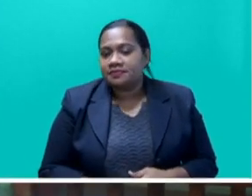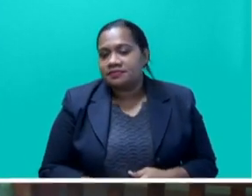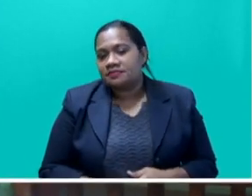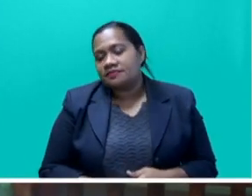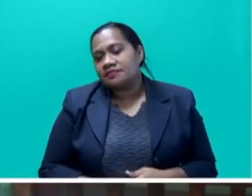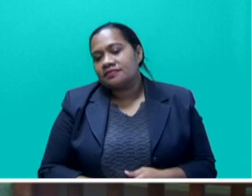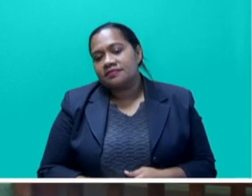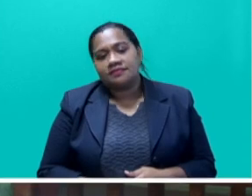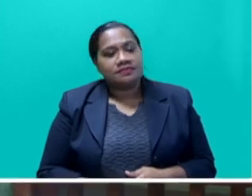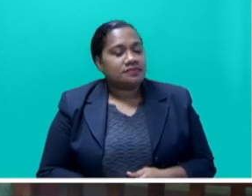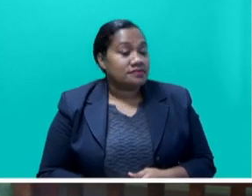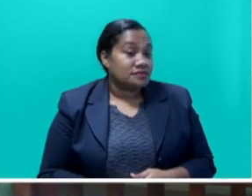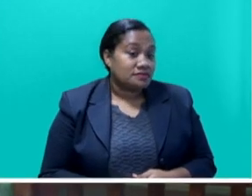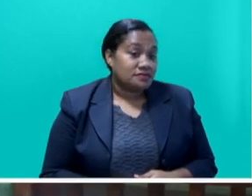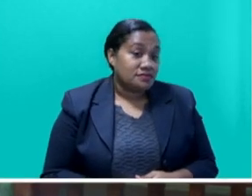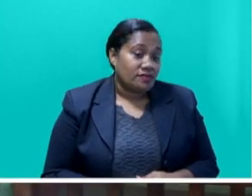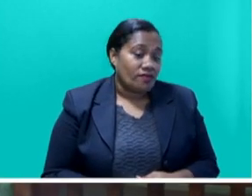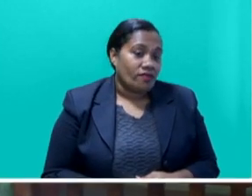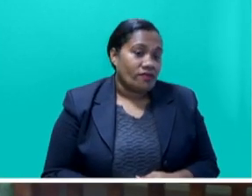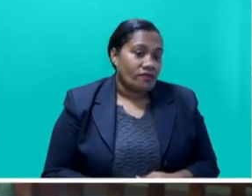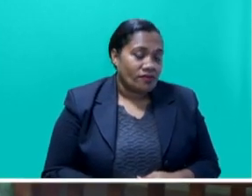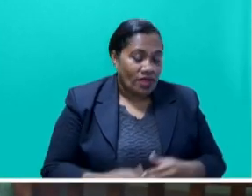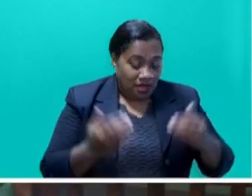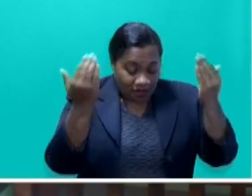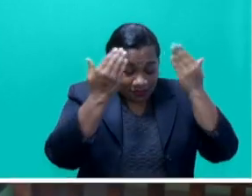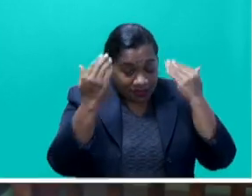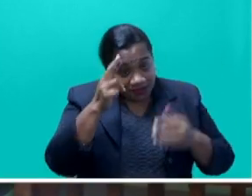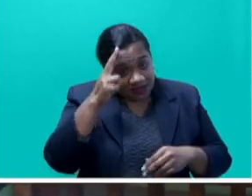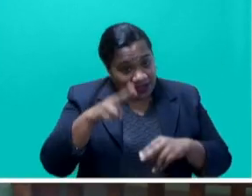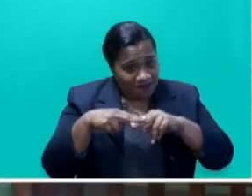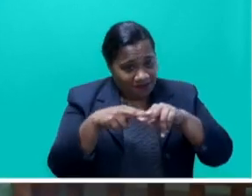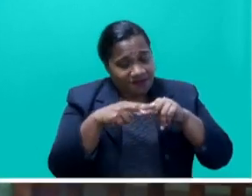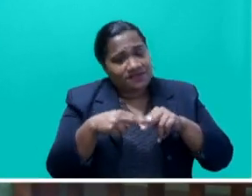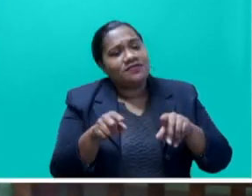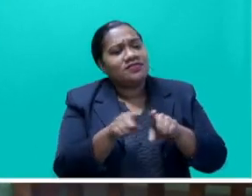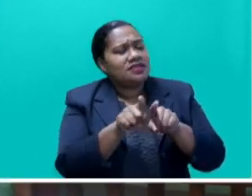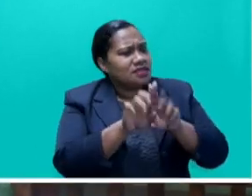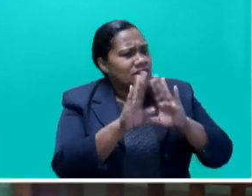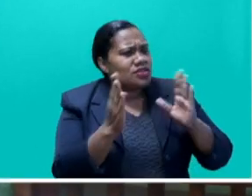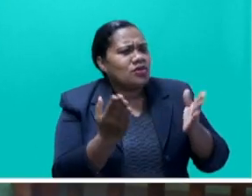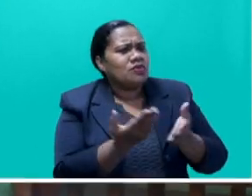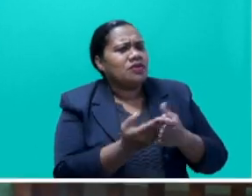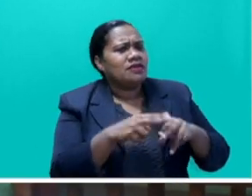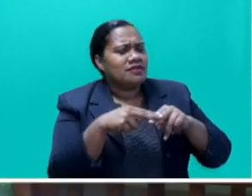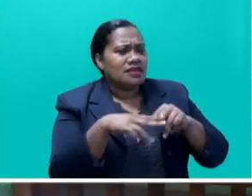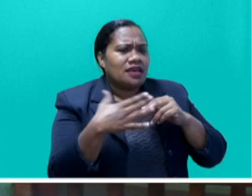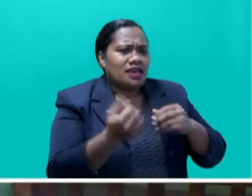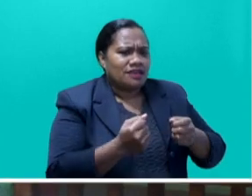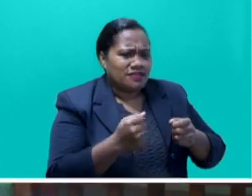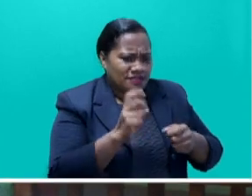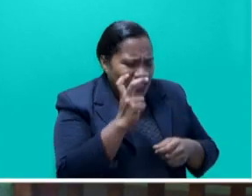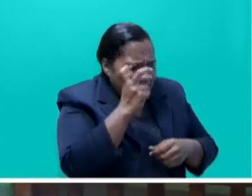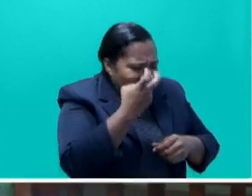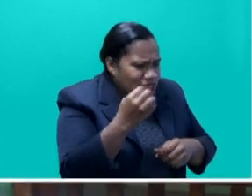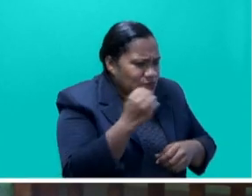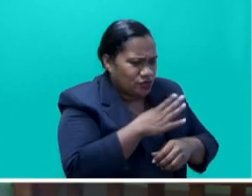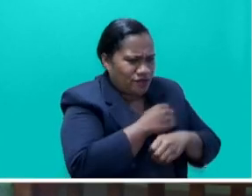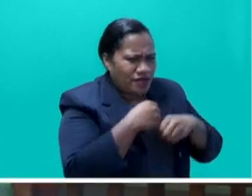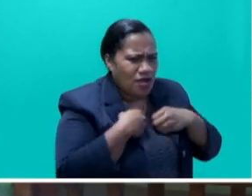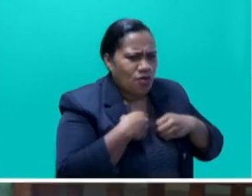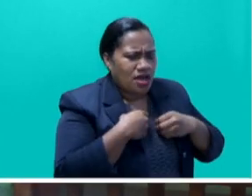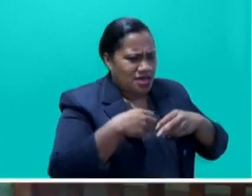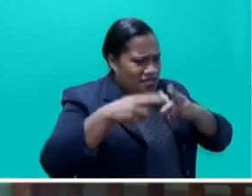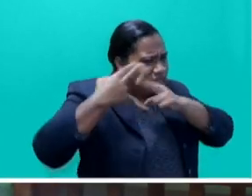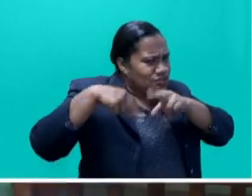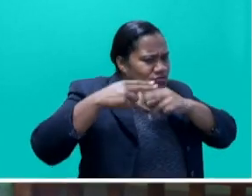Mr. Speaker, sir, Fiji, like the world, is facing one of the darkest periods of our history as we battle this pandemic, while our